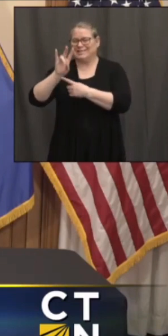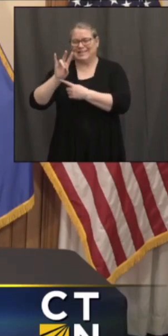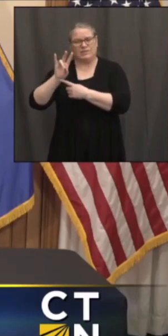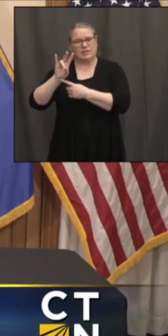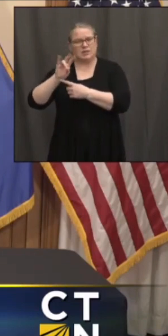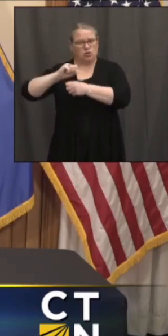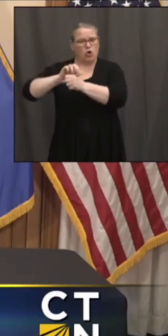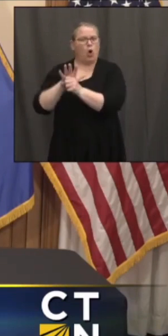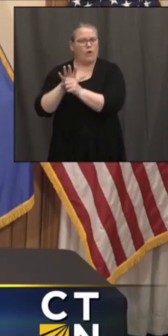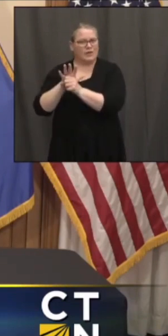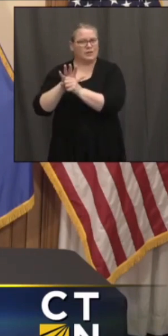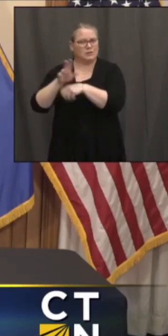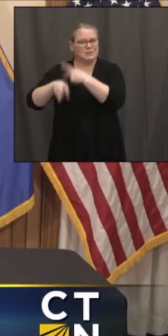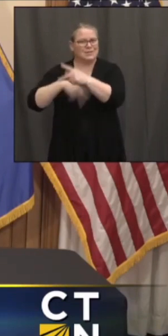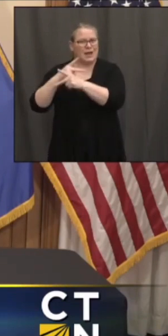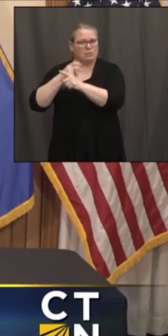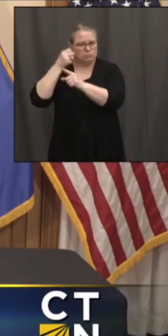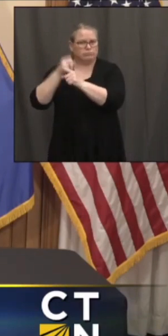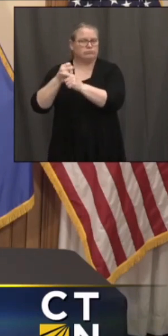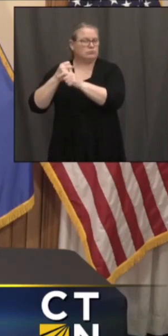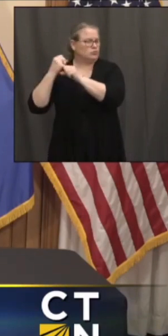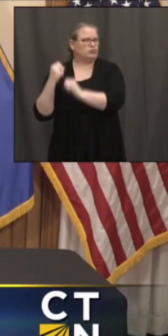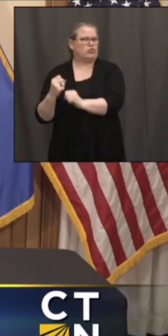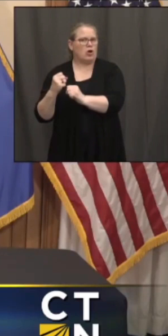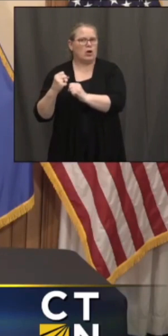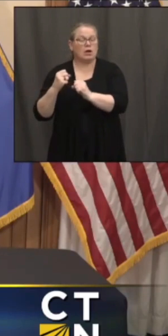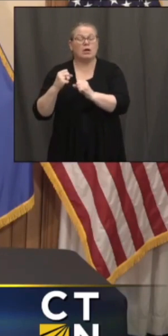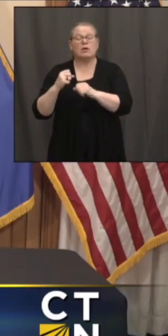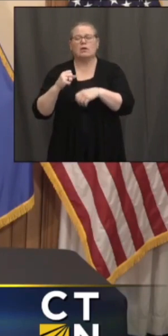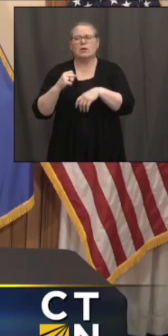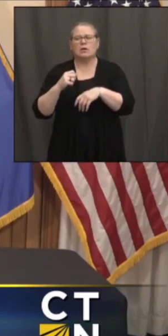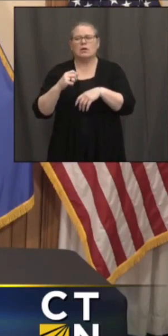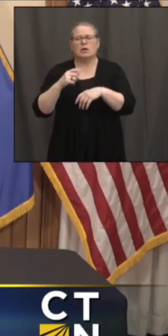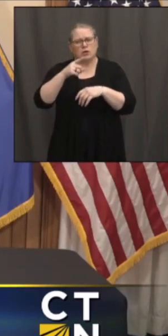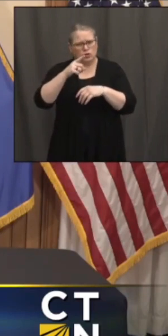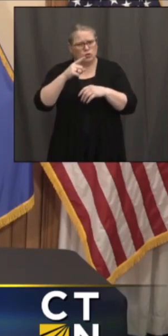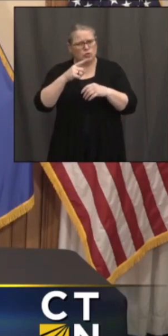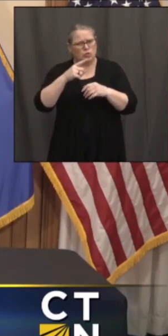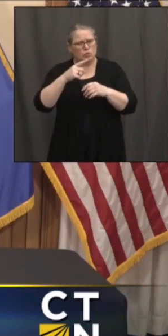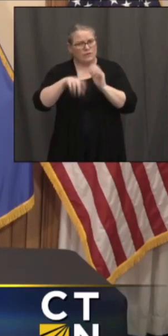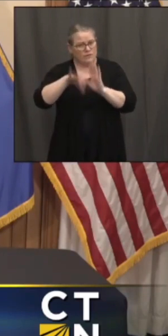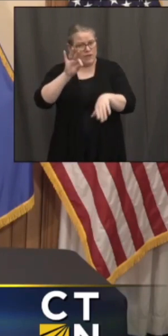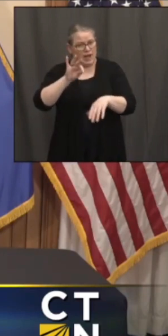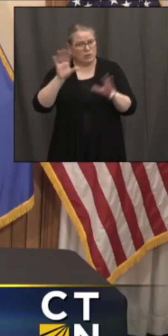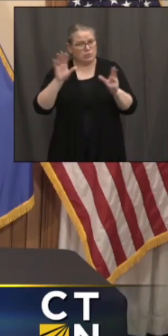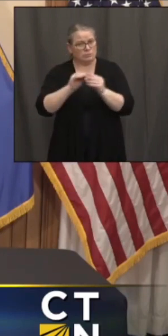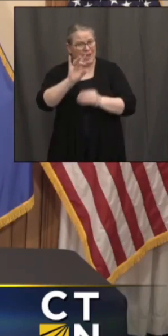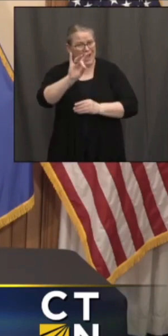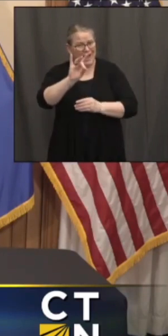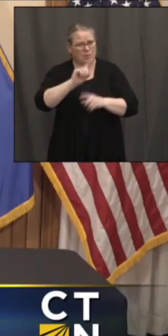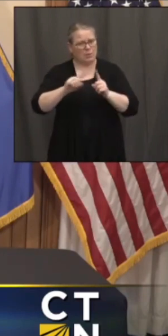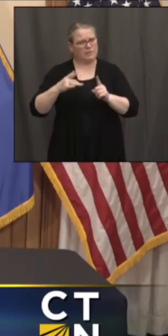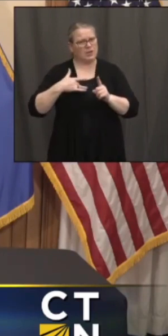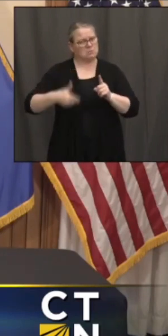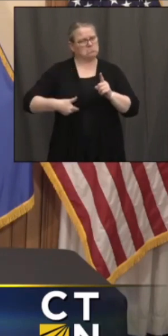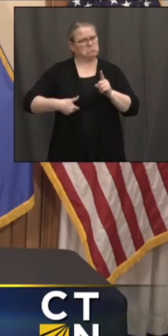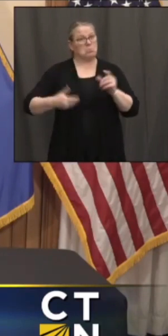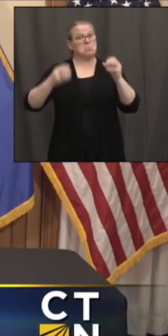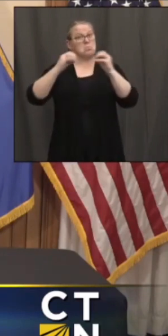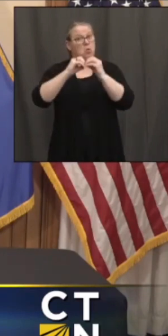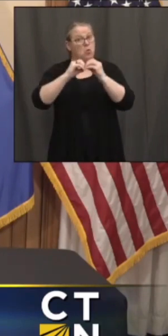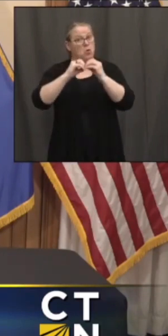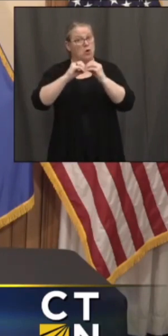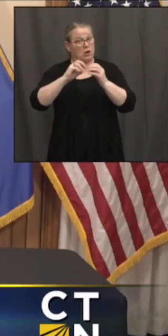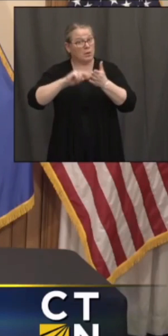is this? And when we're talking about we've detected 8 cases, but there are probably more. When you say there are probably more, does that mean there might